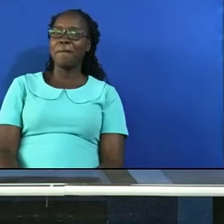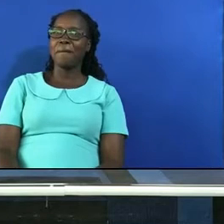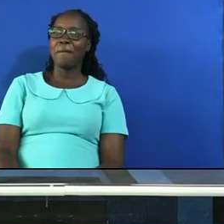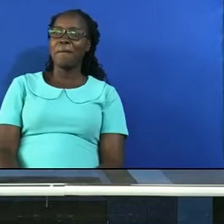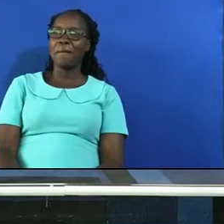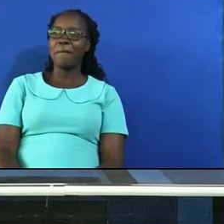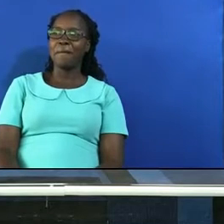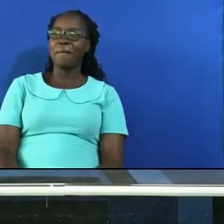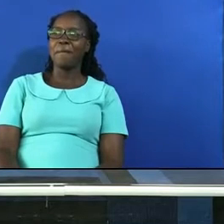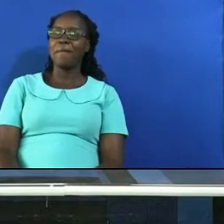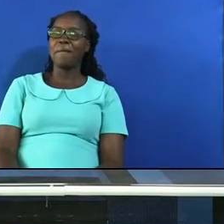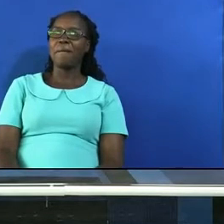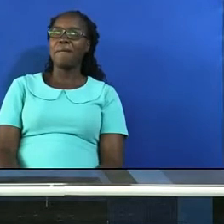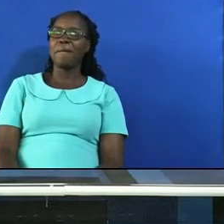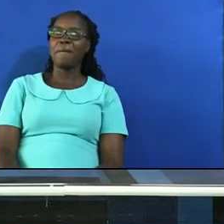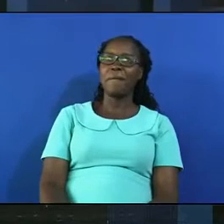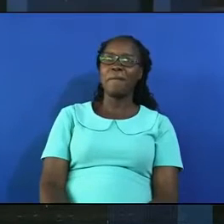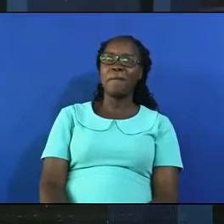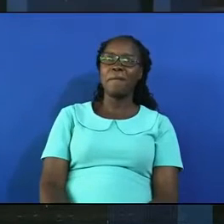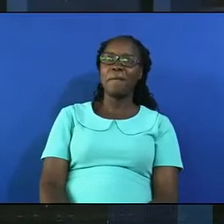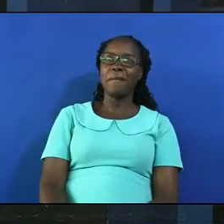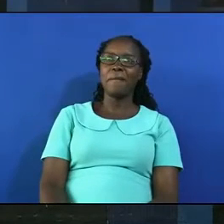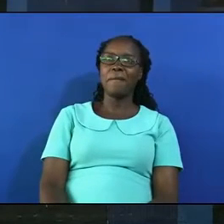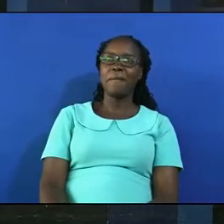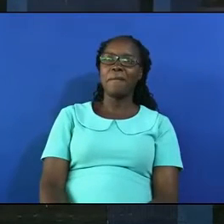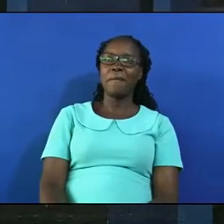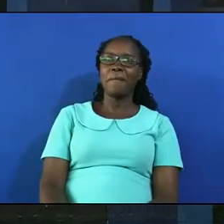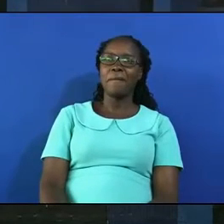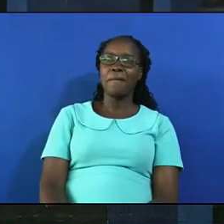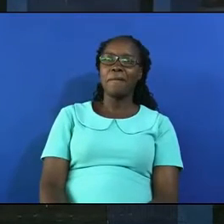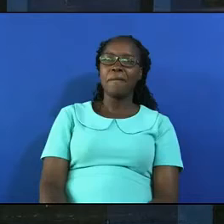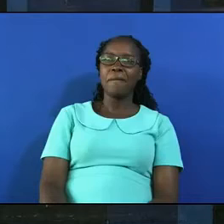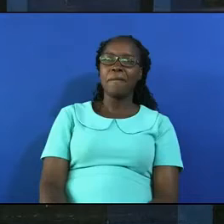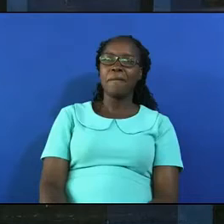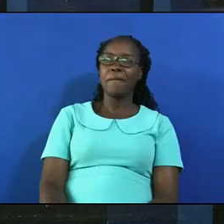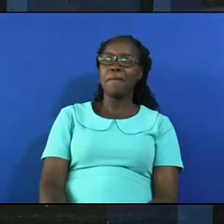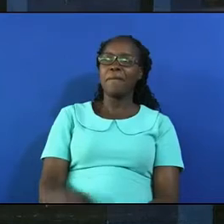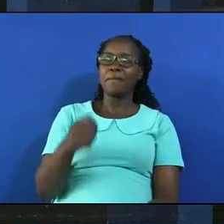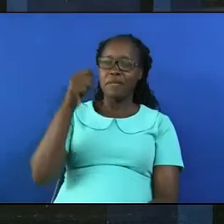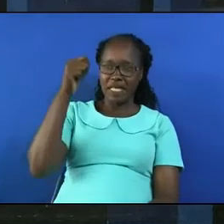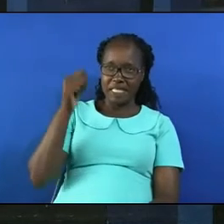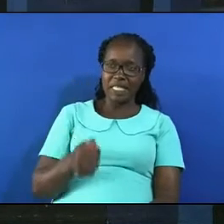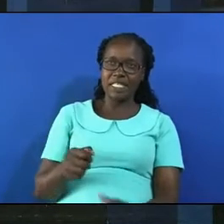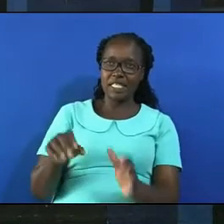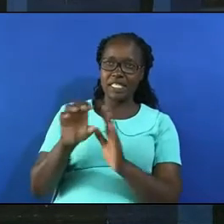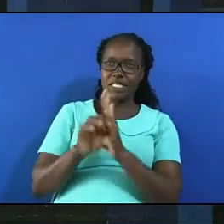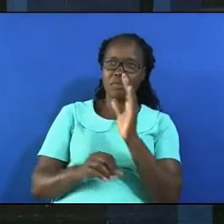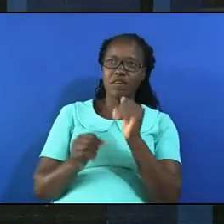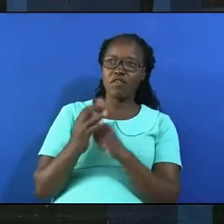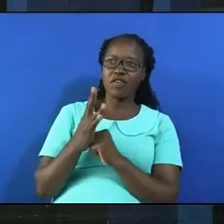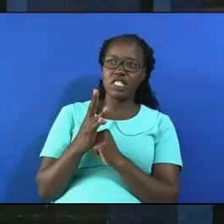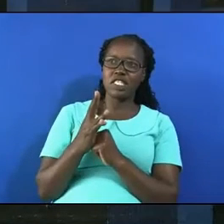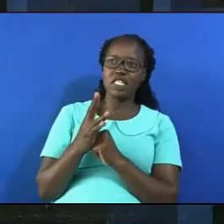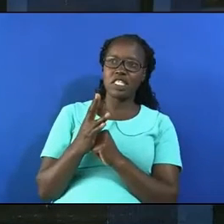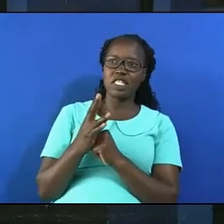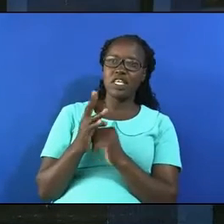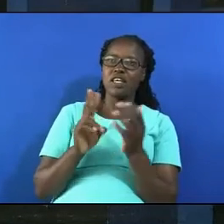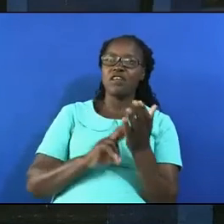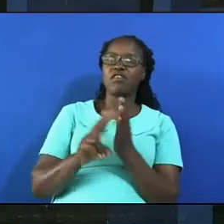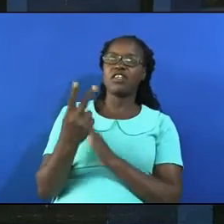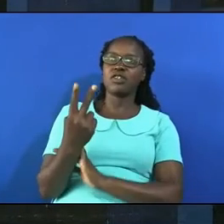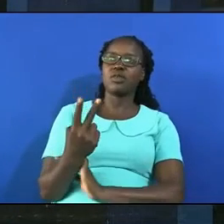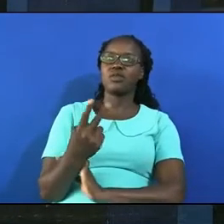I can foresee that in the next 2-3 hours we will be at Jeremiah. So we are now in Judges. Judges chapter 14, verse